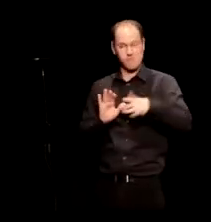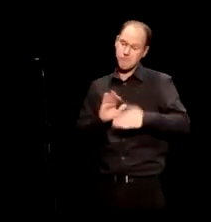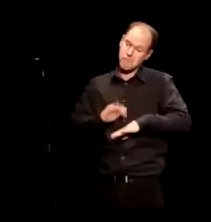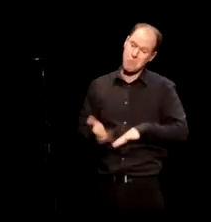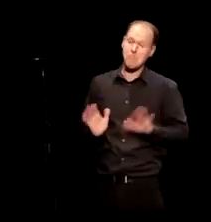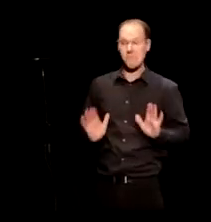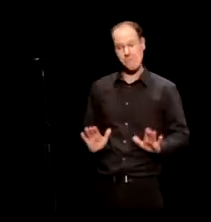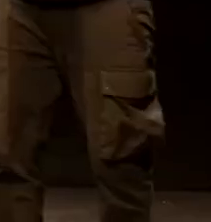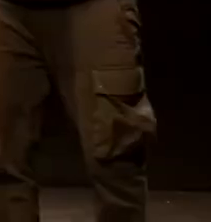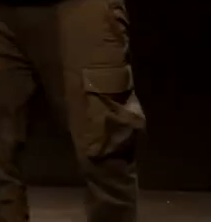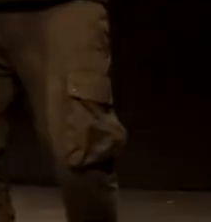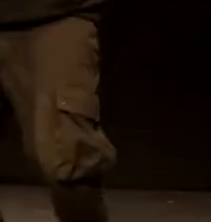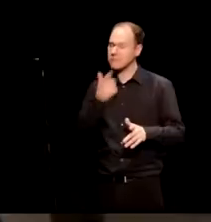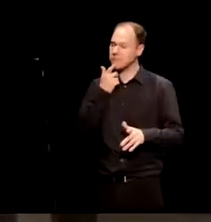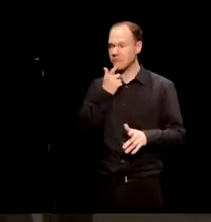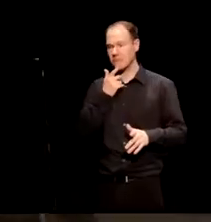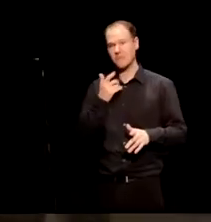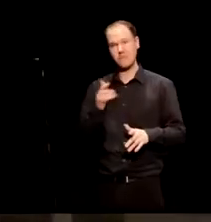mind something.